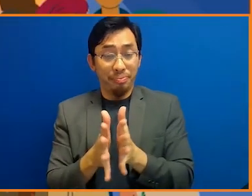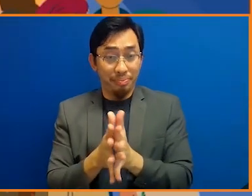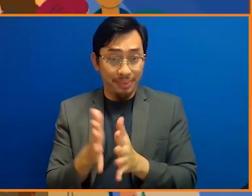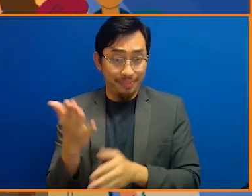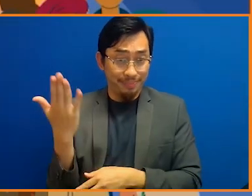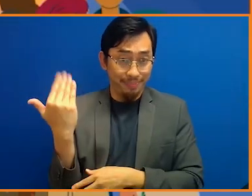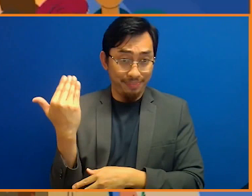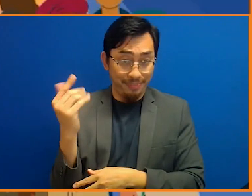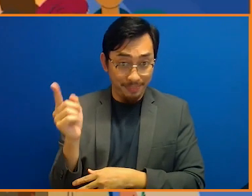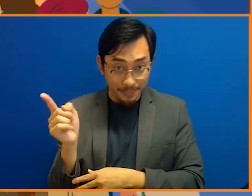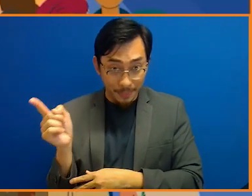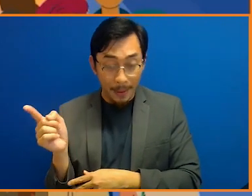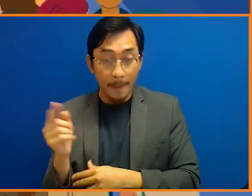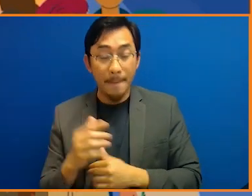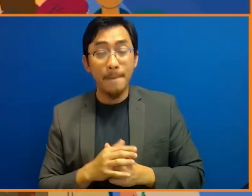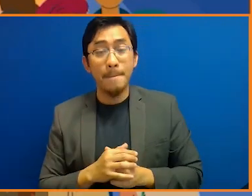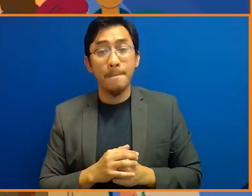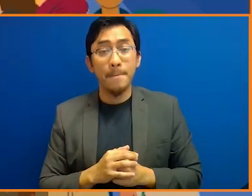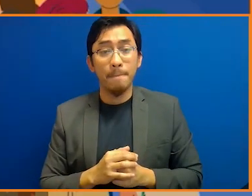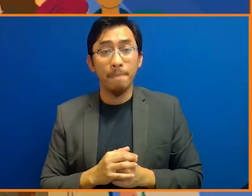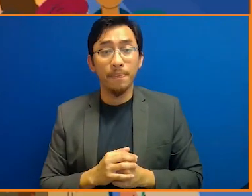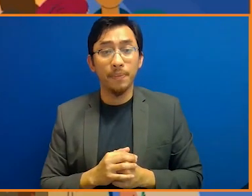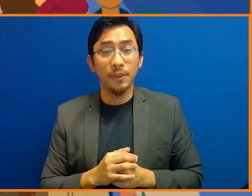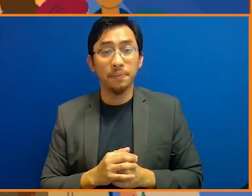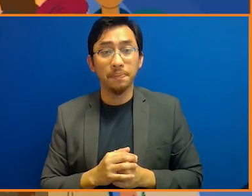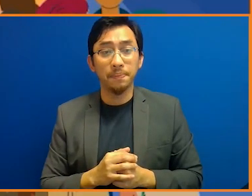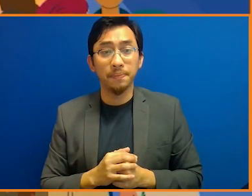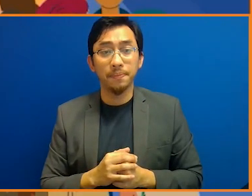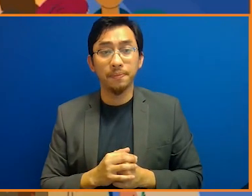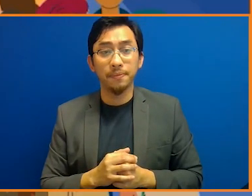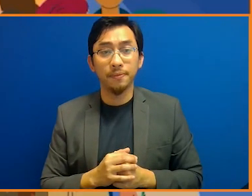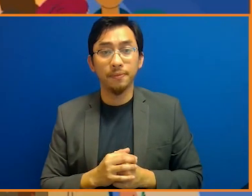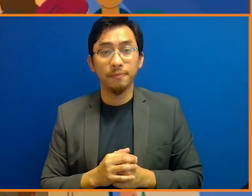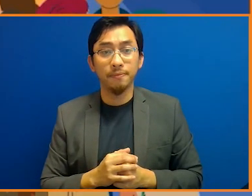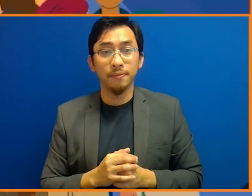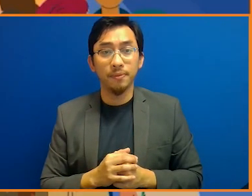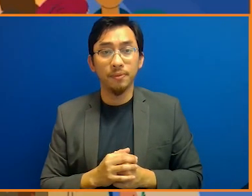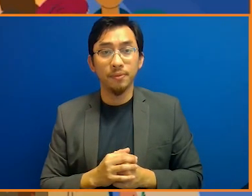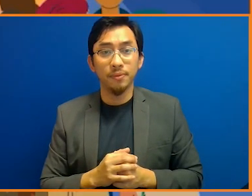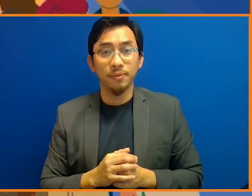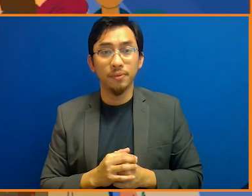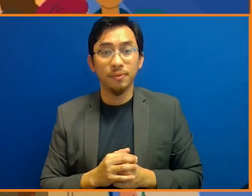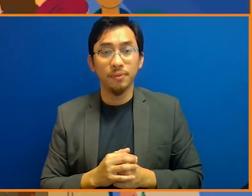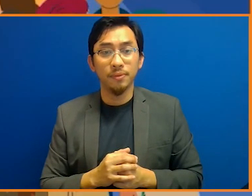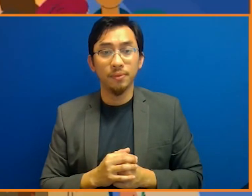and this is I already explained. So yeah, so